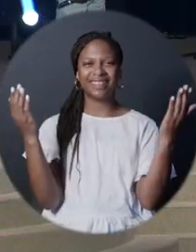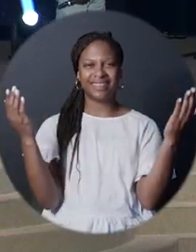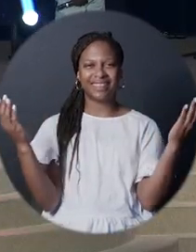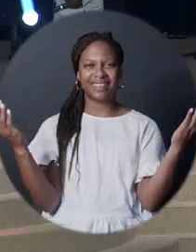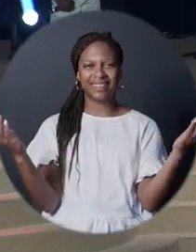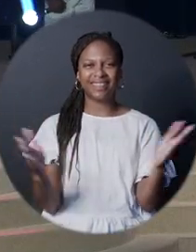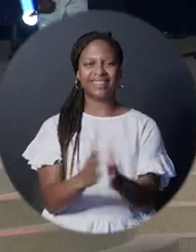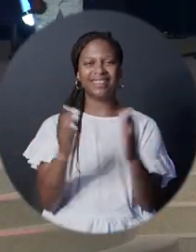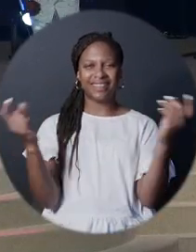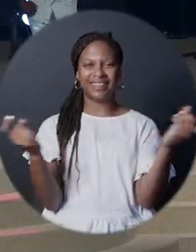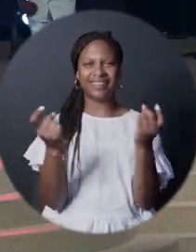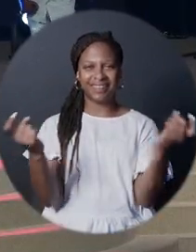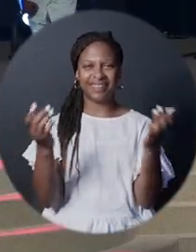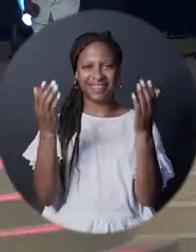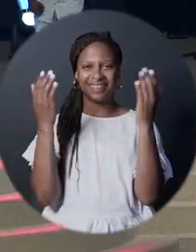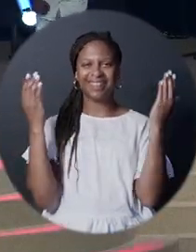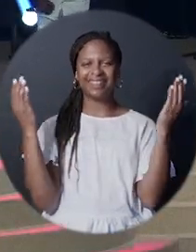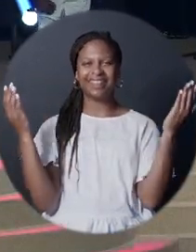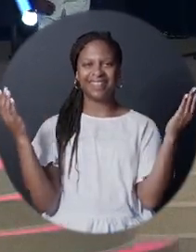Hallelujah.